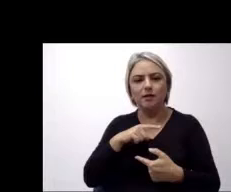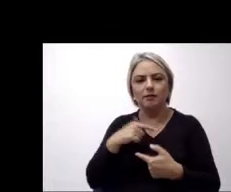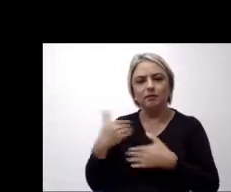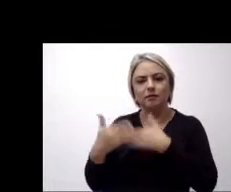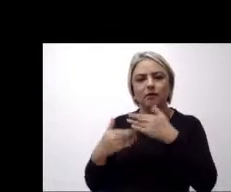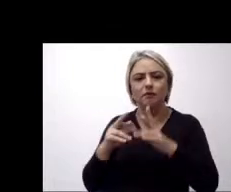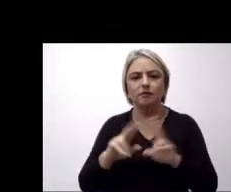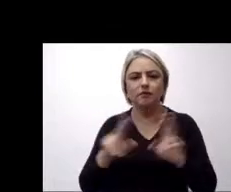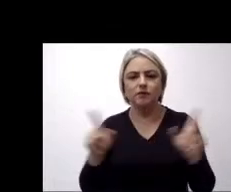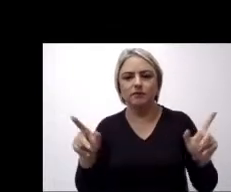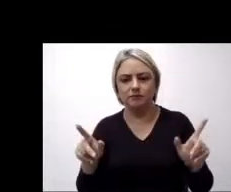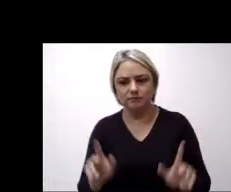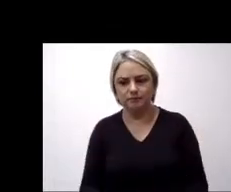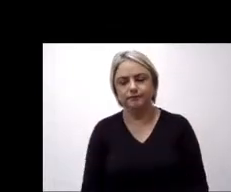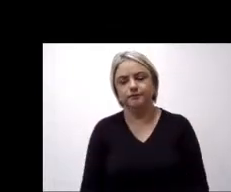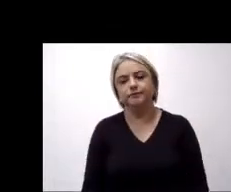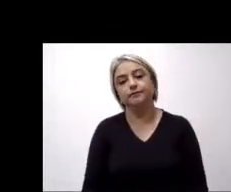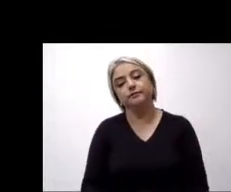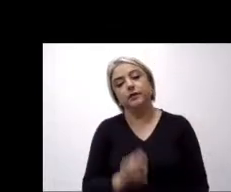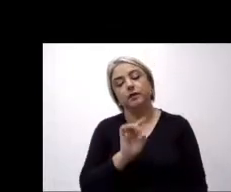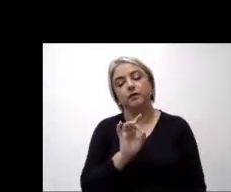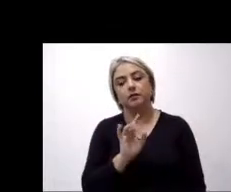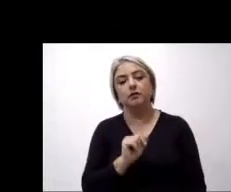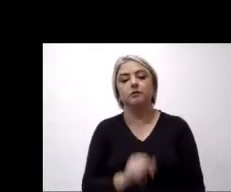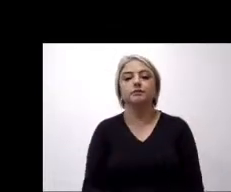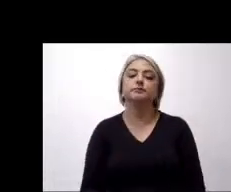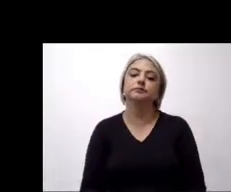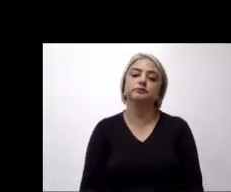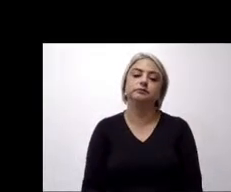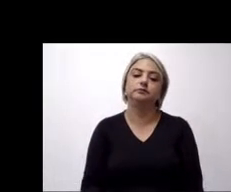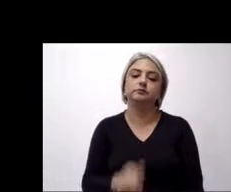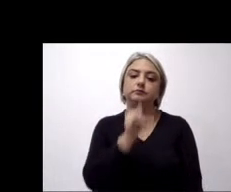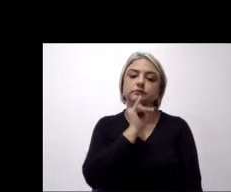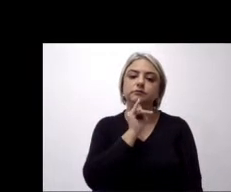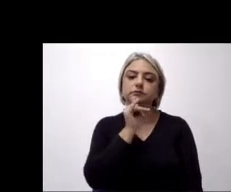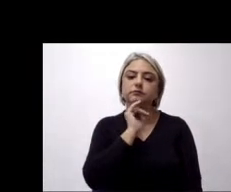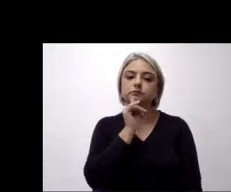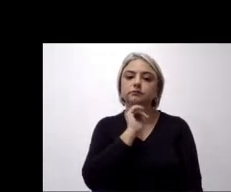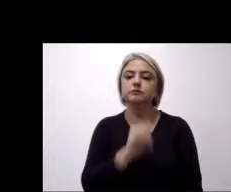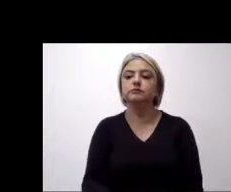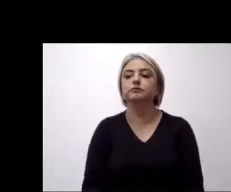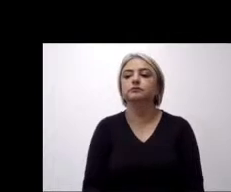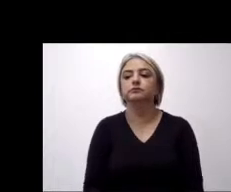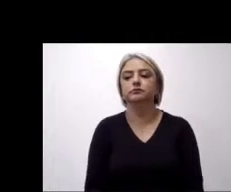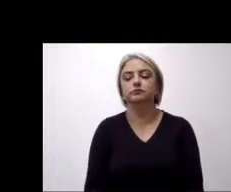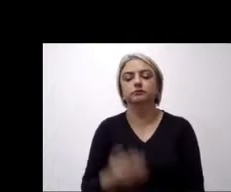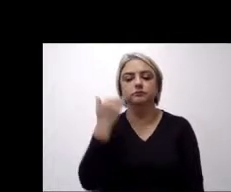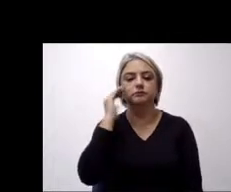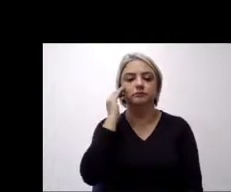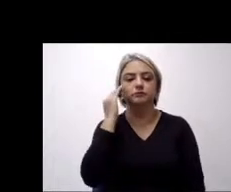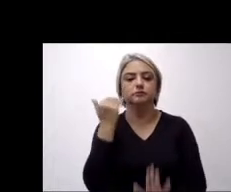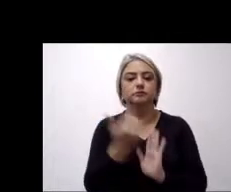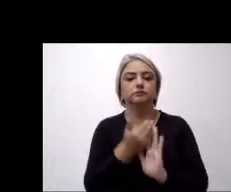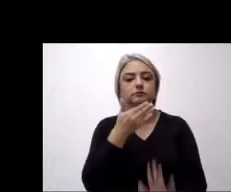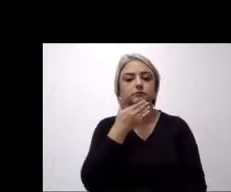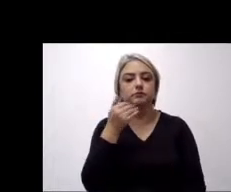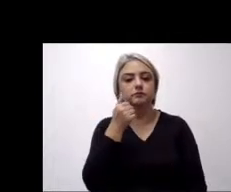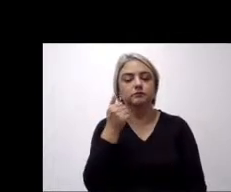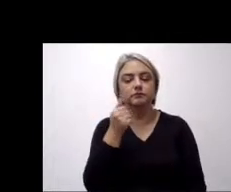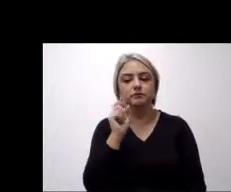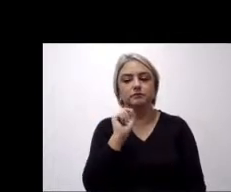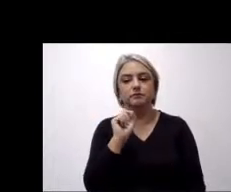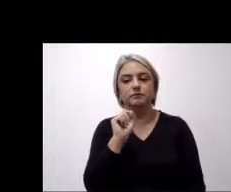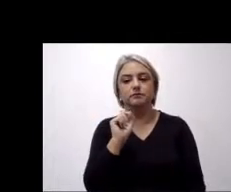So just to give you an example to better understand, I come back to my first